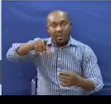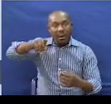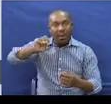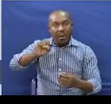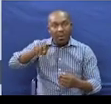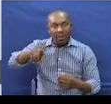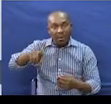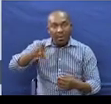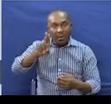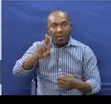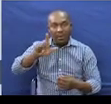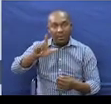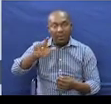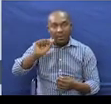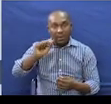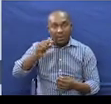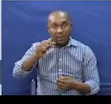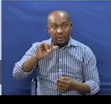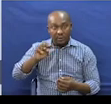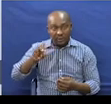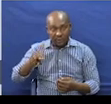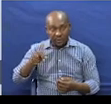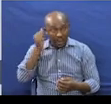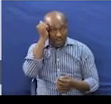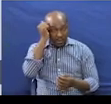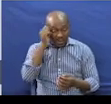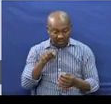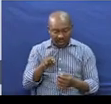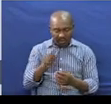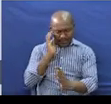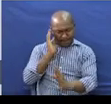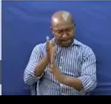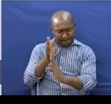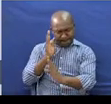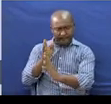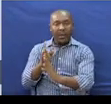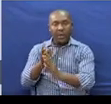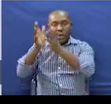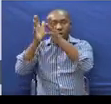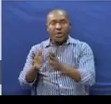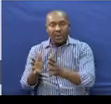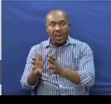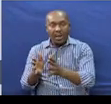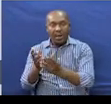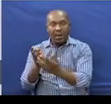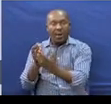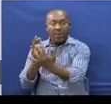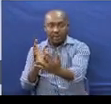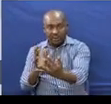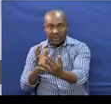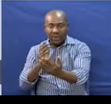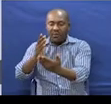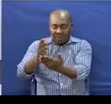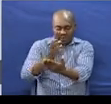And remember, we are dealing with the human populations, but we need first to trace back the meaning of the populations